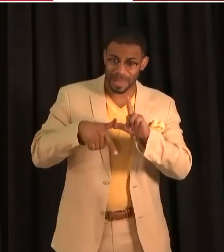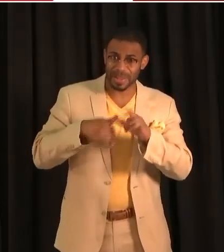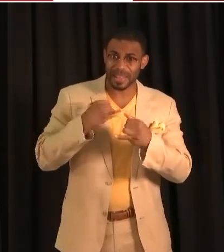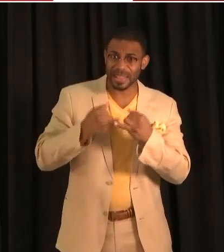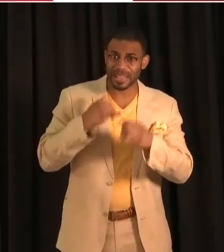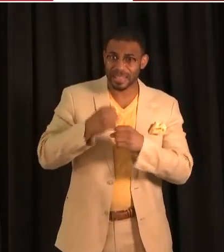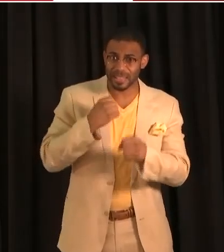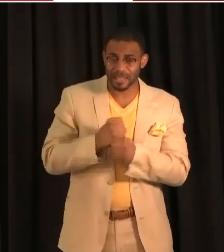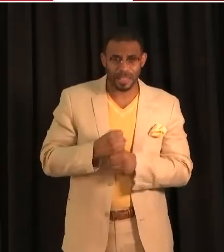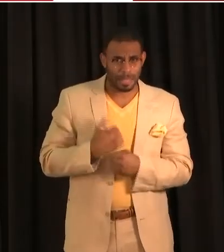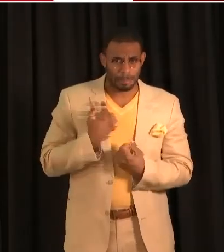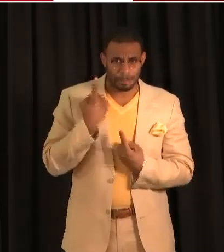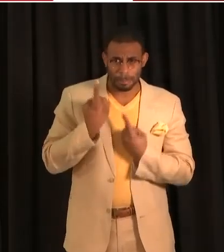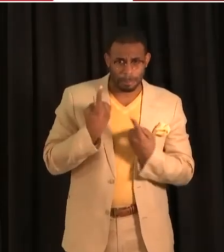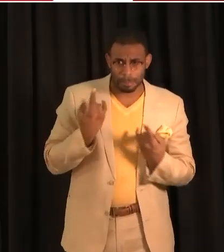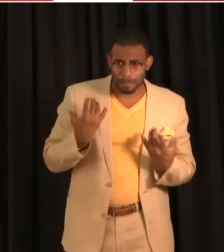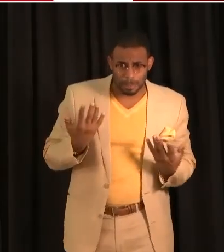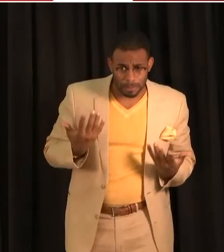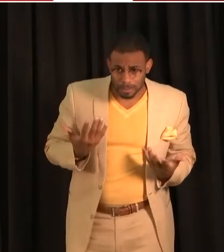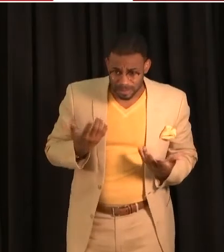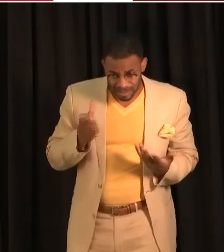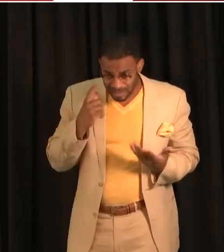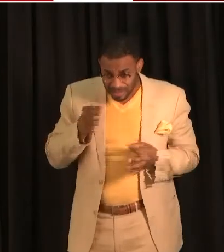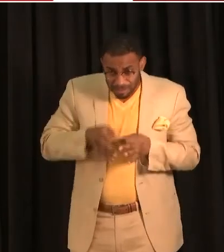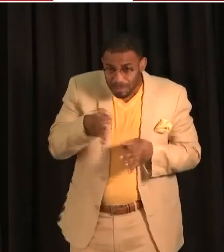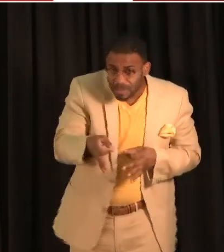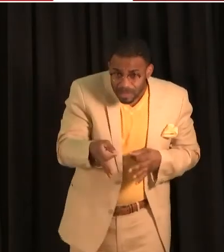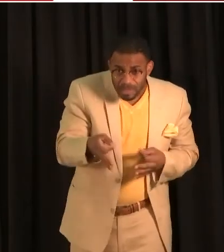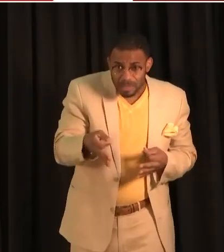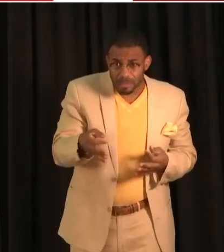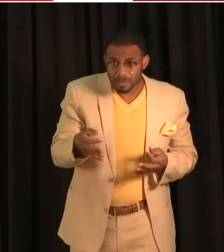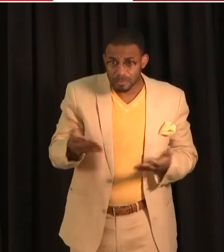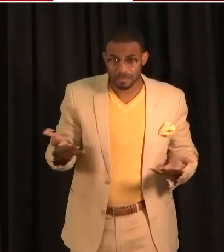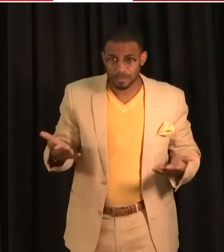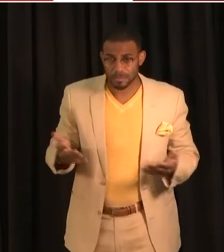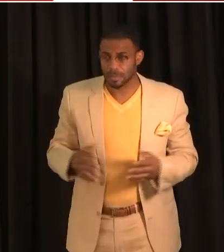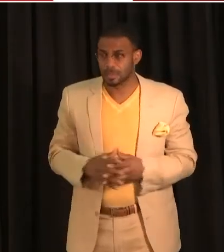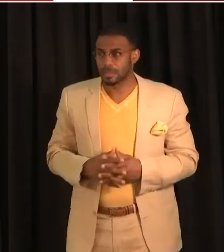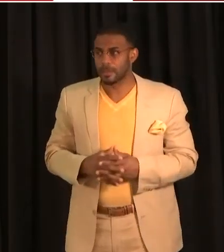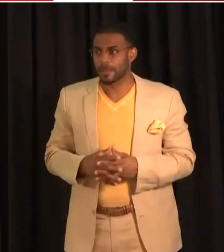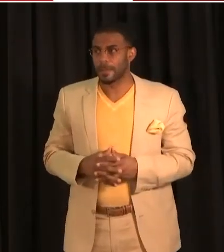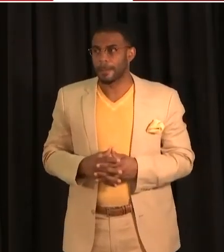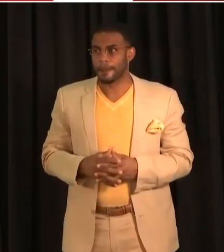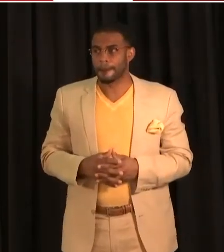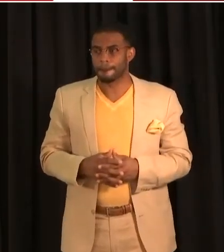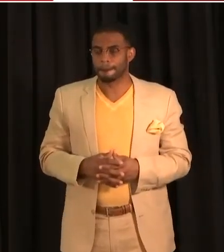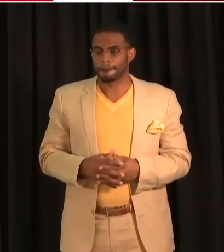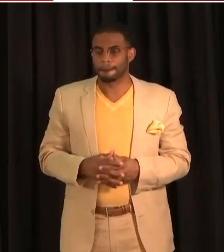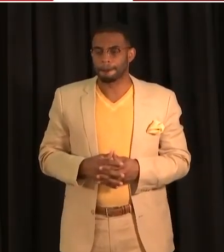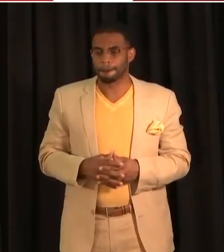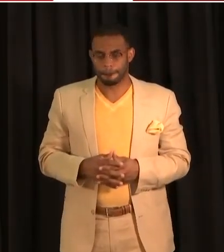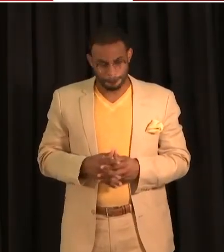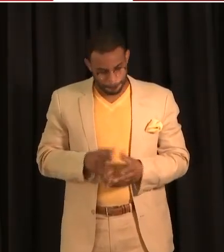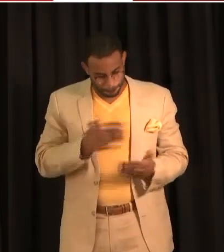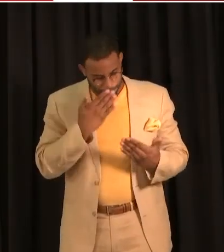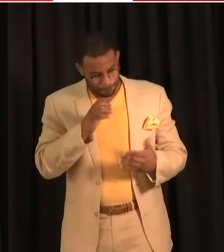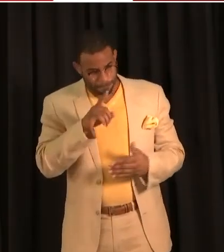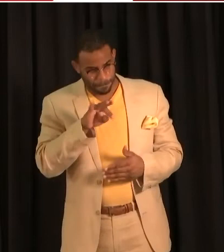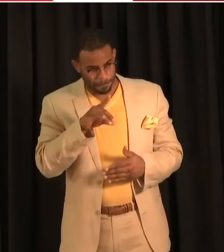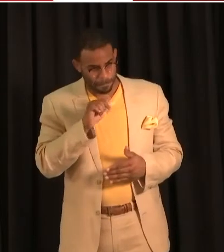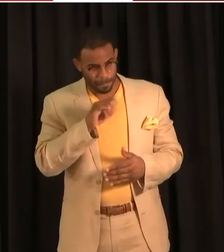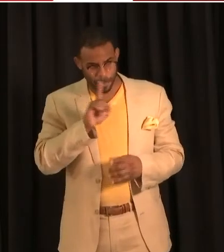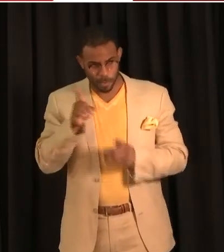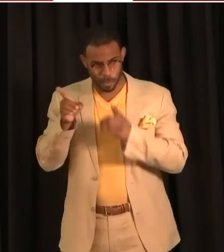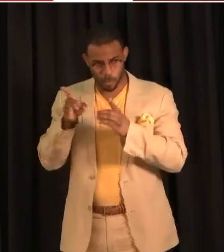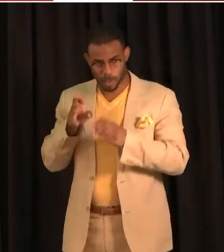at the end of the year, and I was just wondering if you think it'll be extended. Thank you,